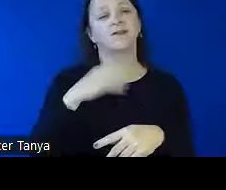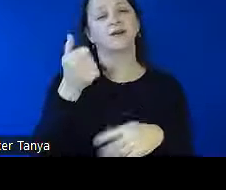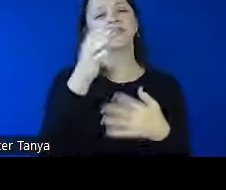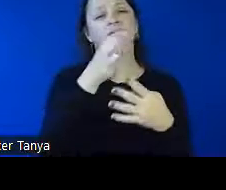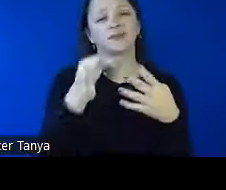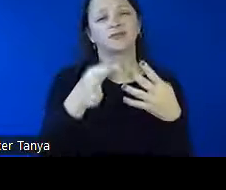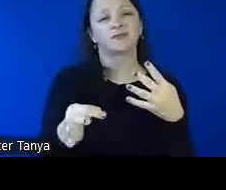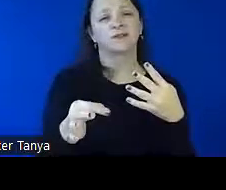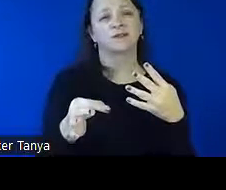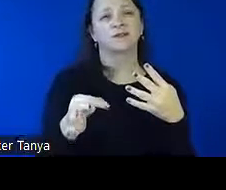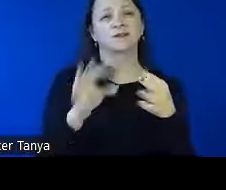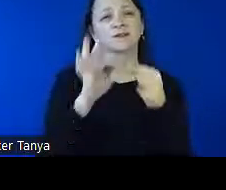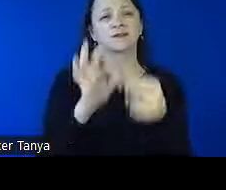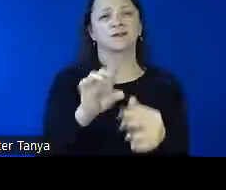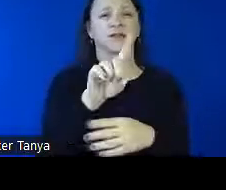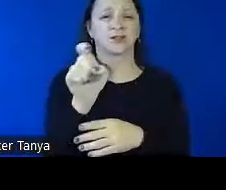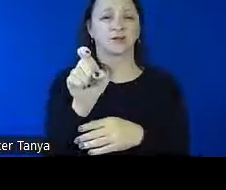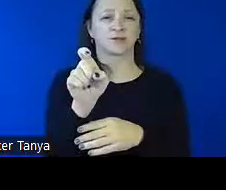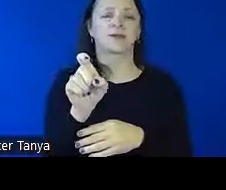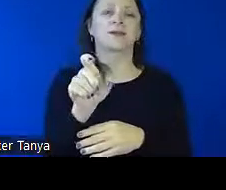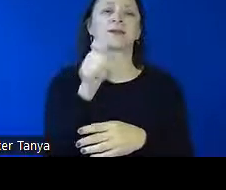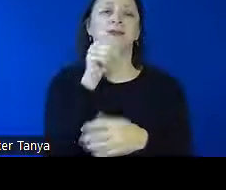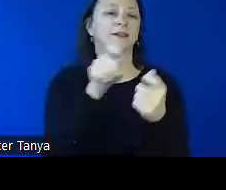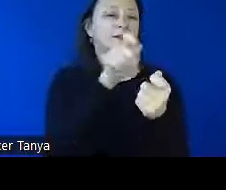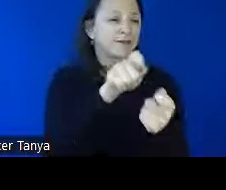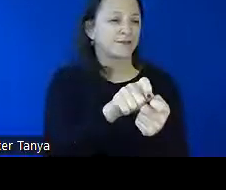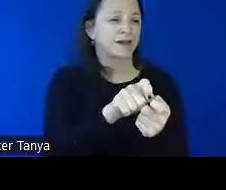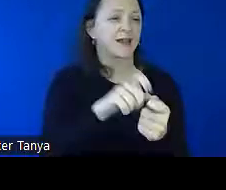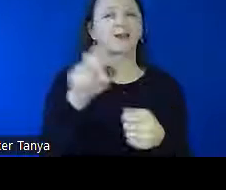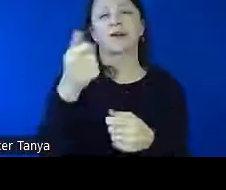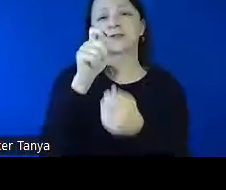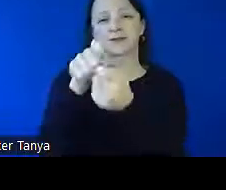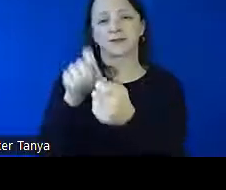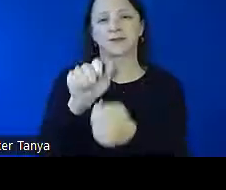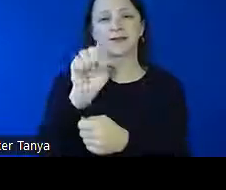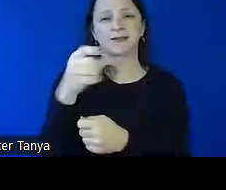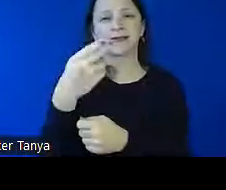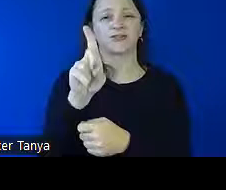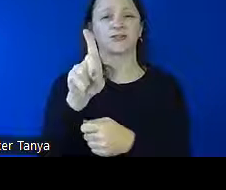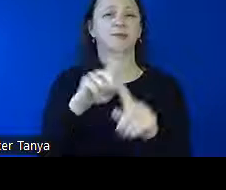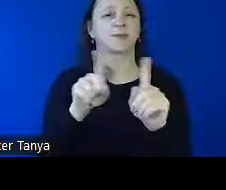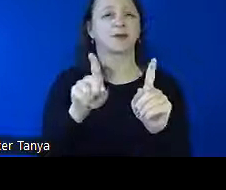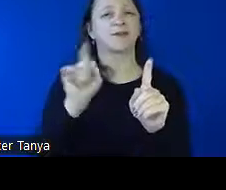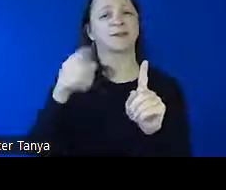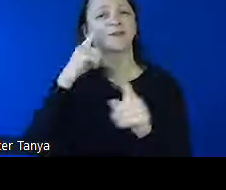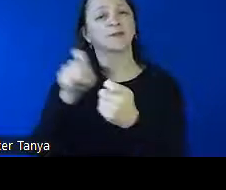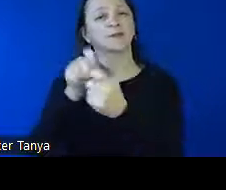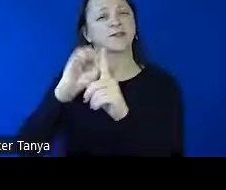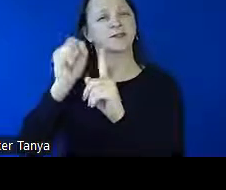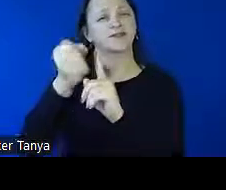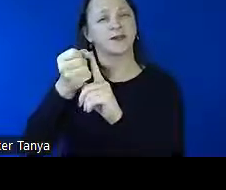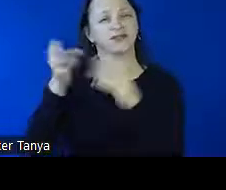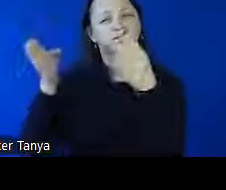options, diagnostically, like unspecified or other specified ADHD, but those are really kind of reserved for specific situations when we just